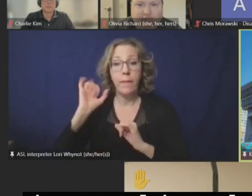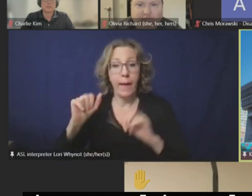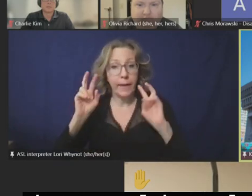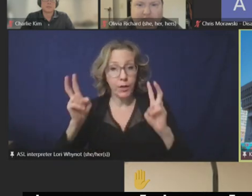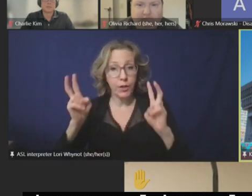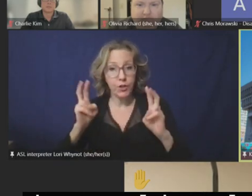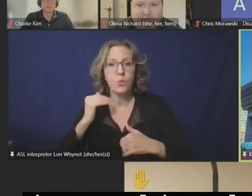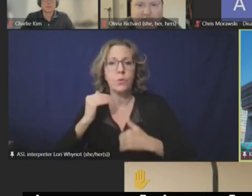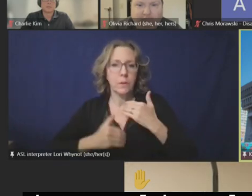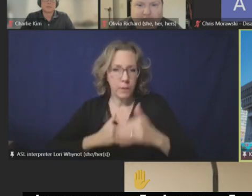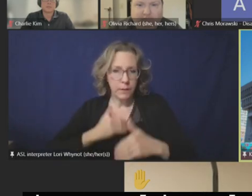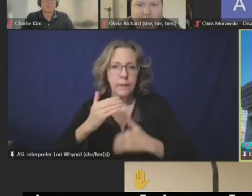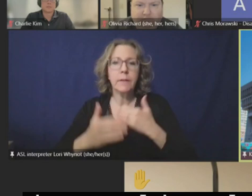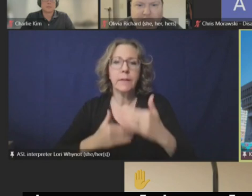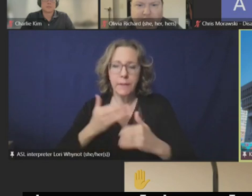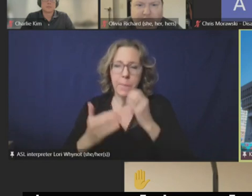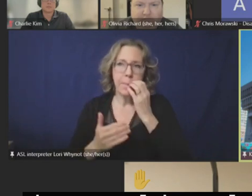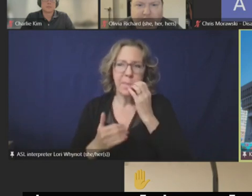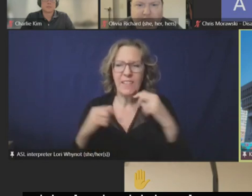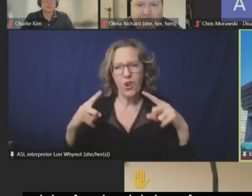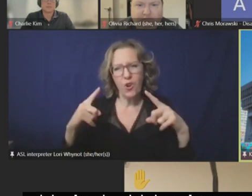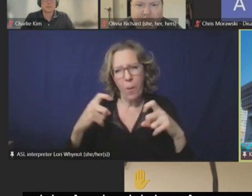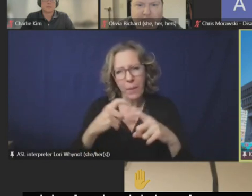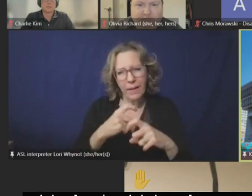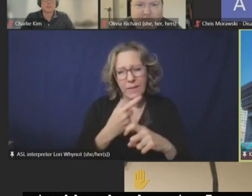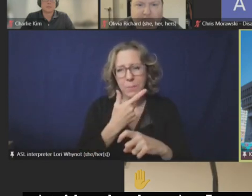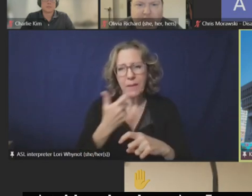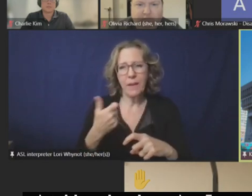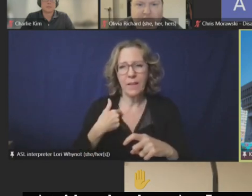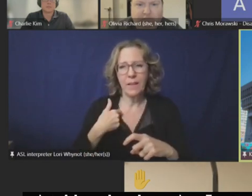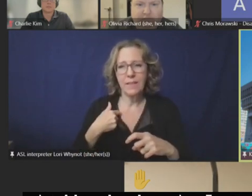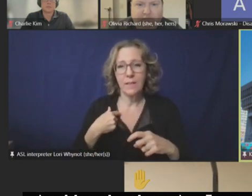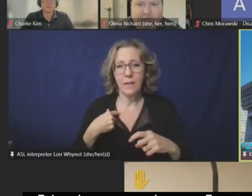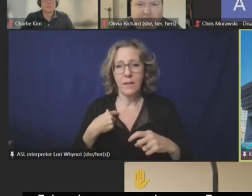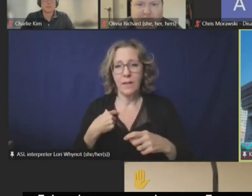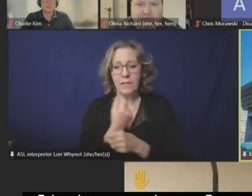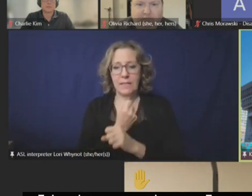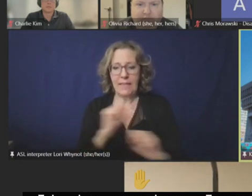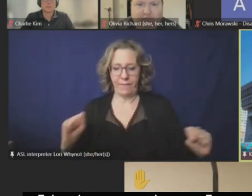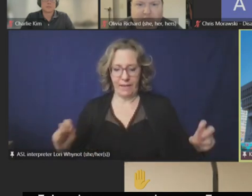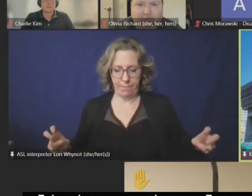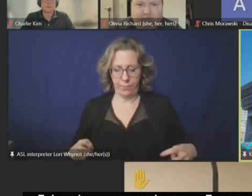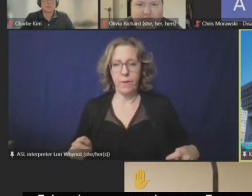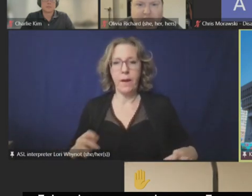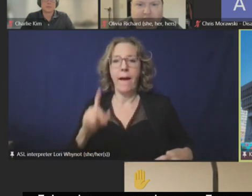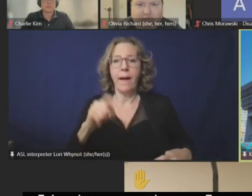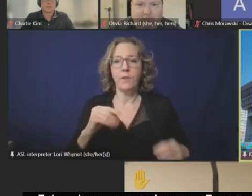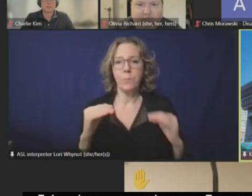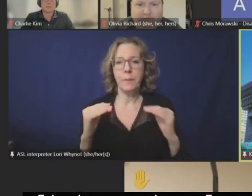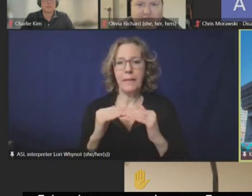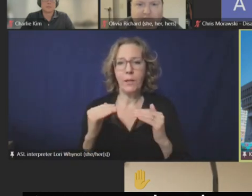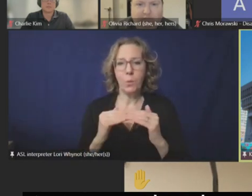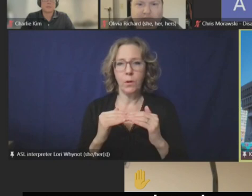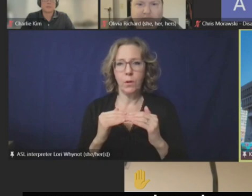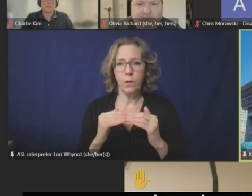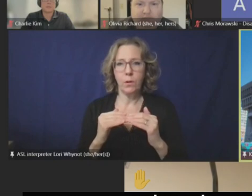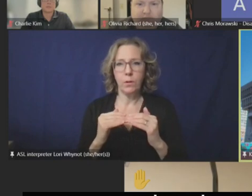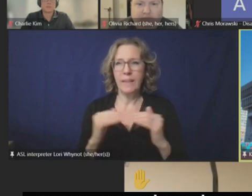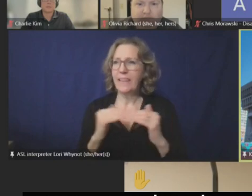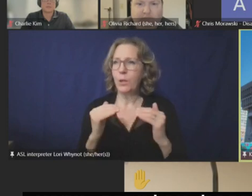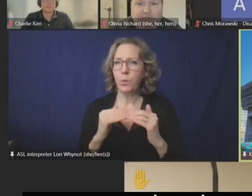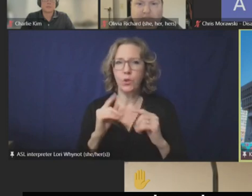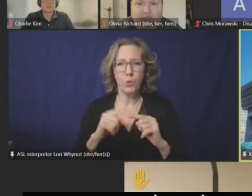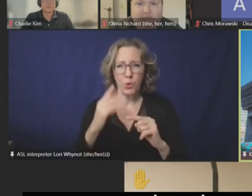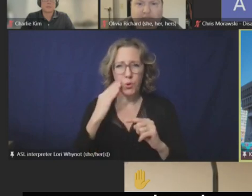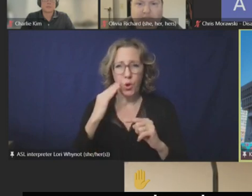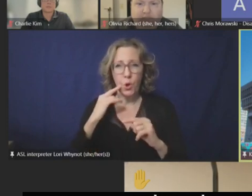the securement would have to be equal to that of like a seat that's, you know, really built in a plane along